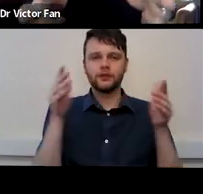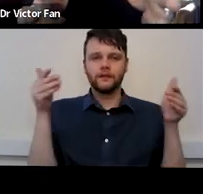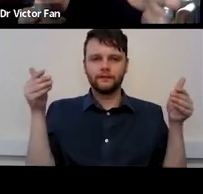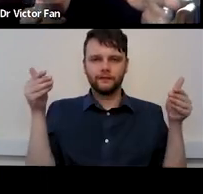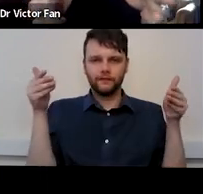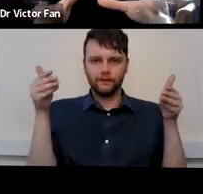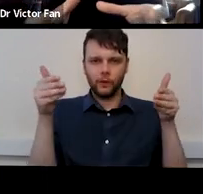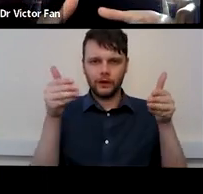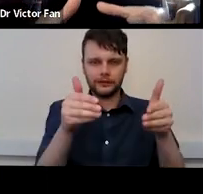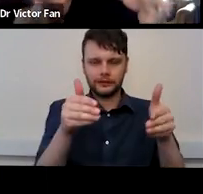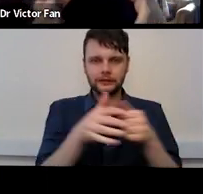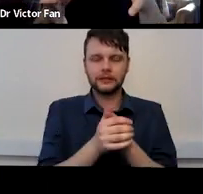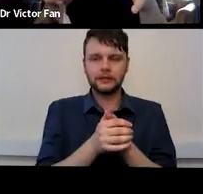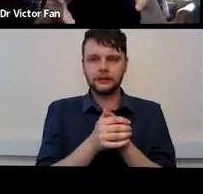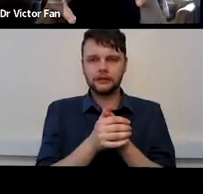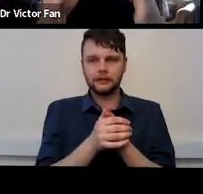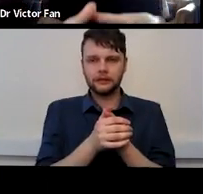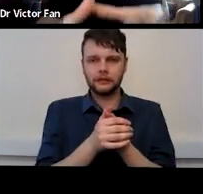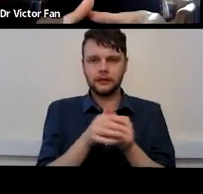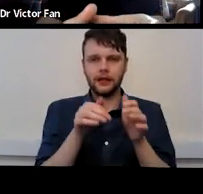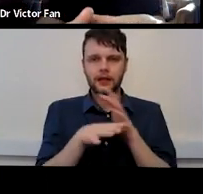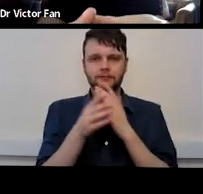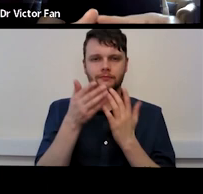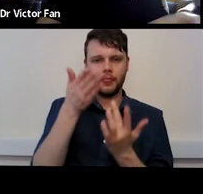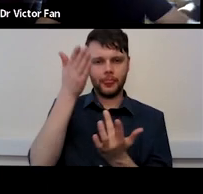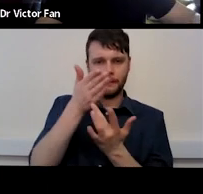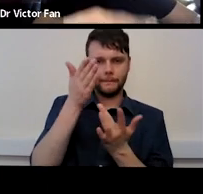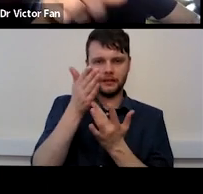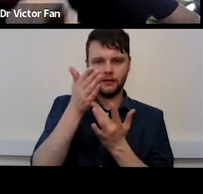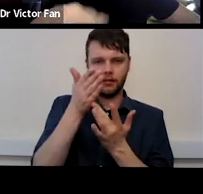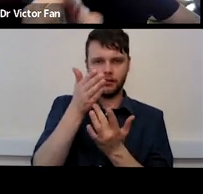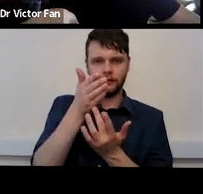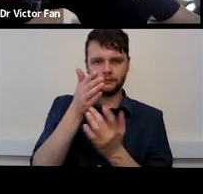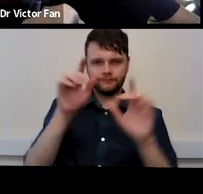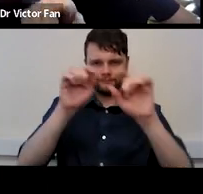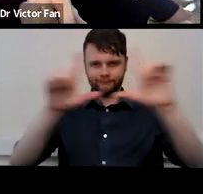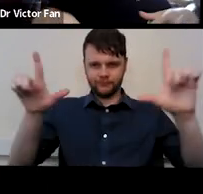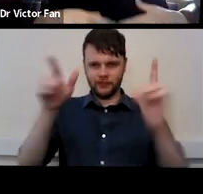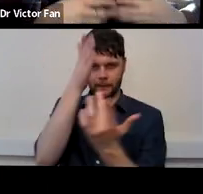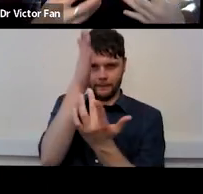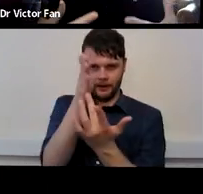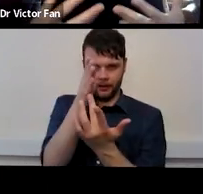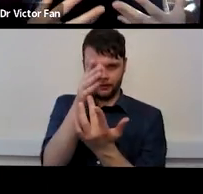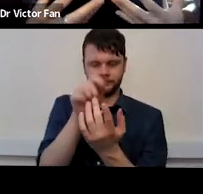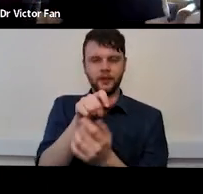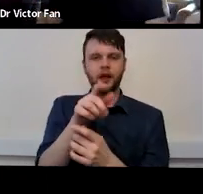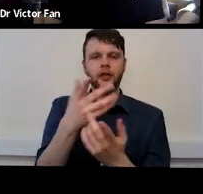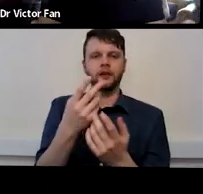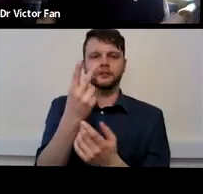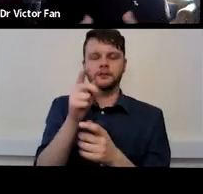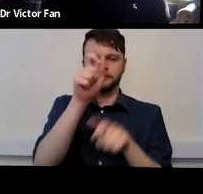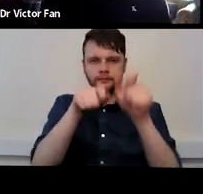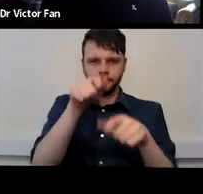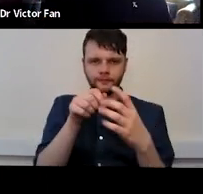doesn't actually take place in the middle of the frame. As you can see, the human figures are put in